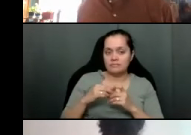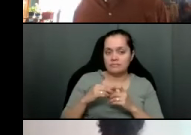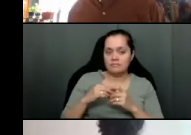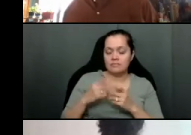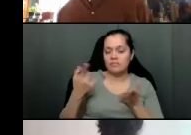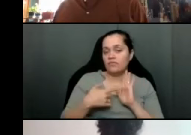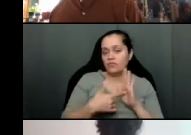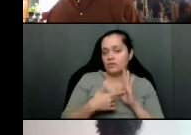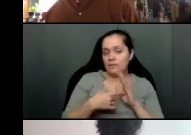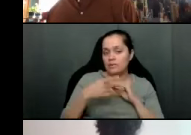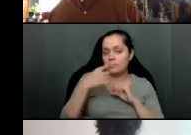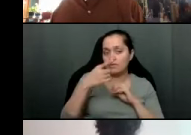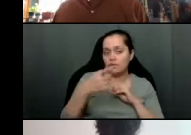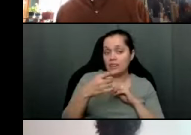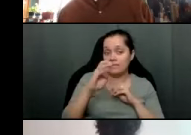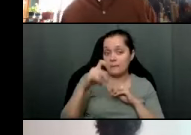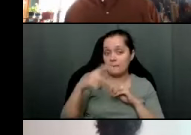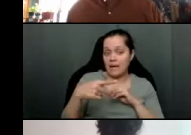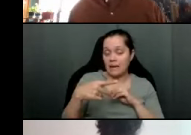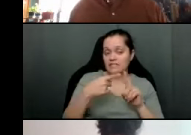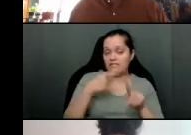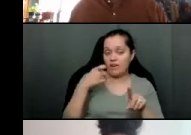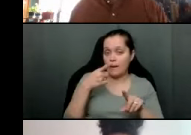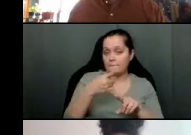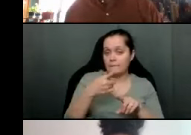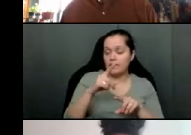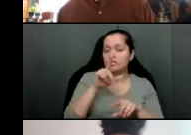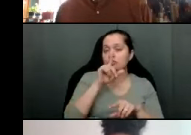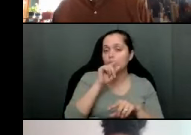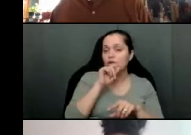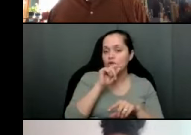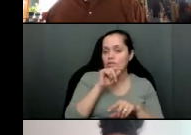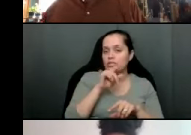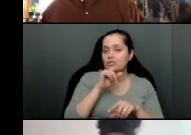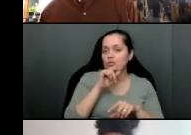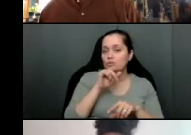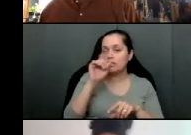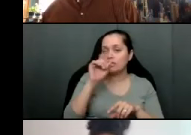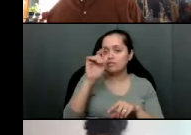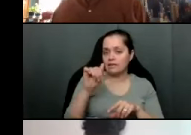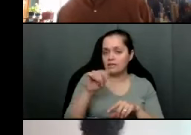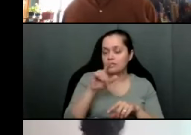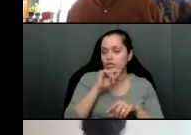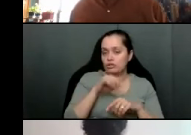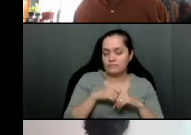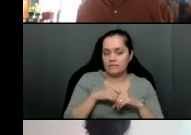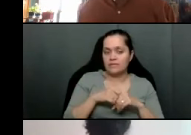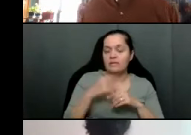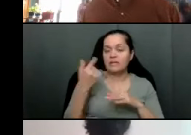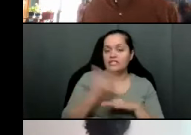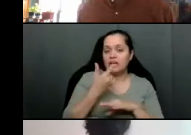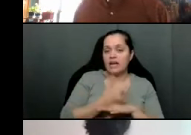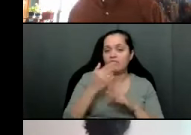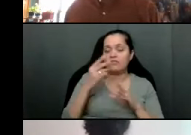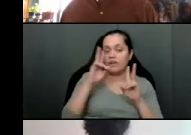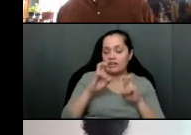For instance, this map comes from Twitter data. Geographer analyzed